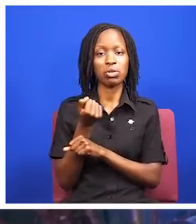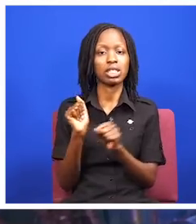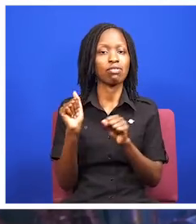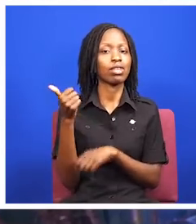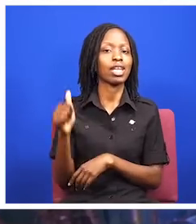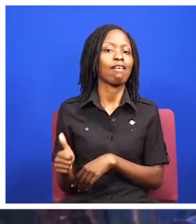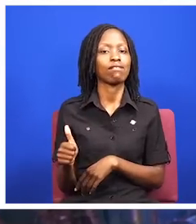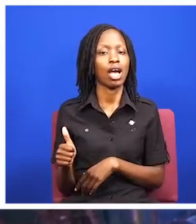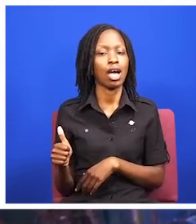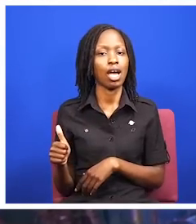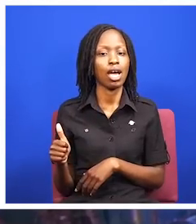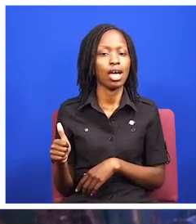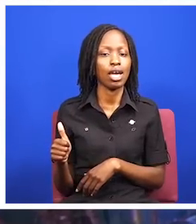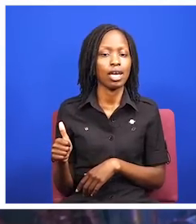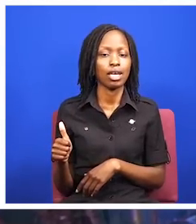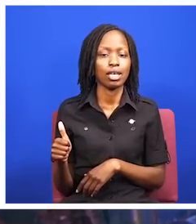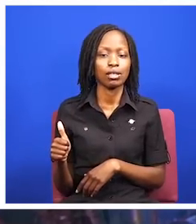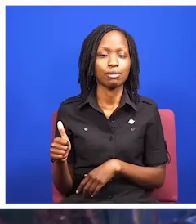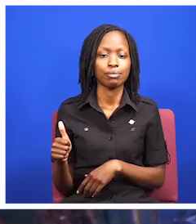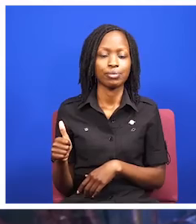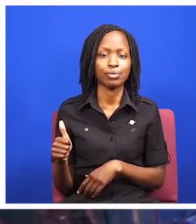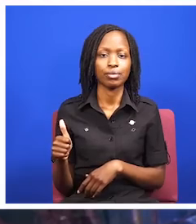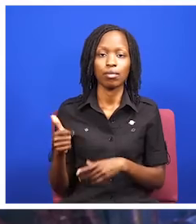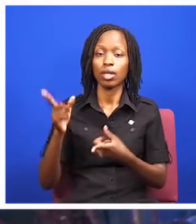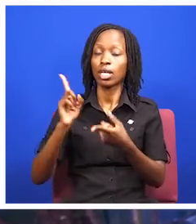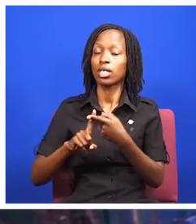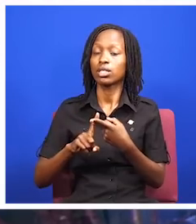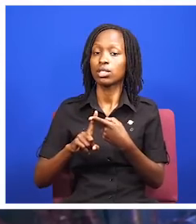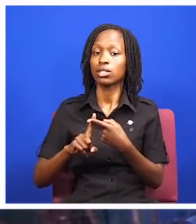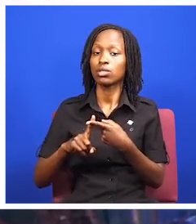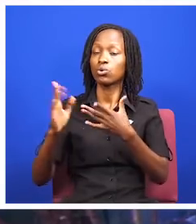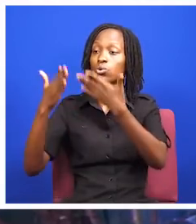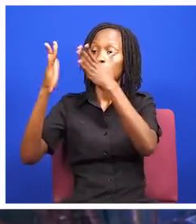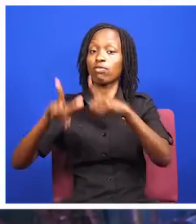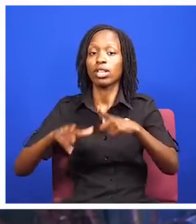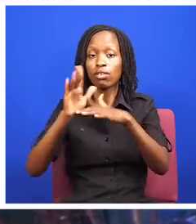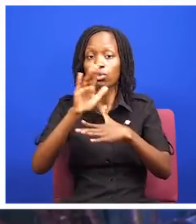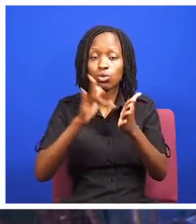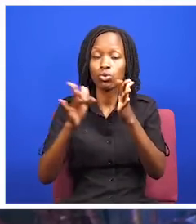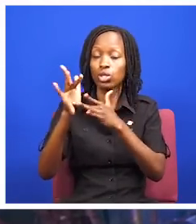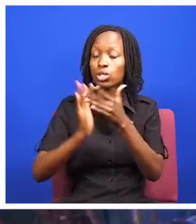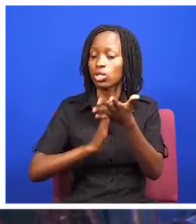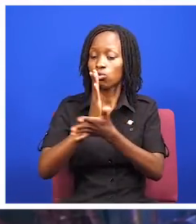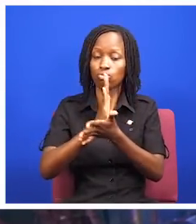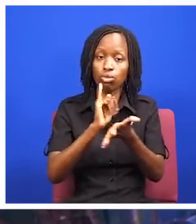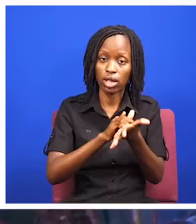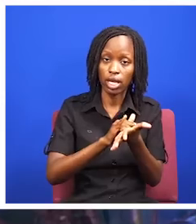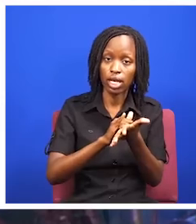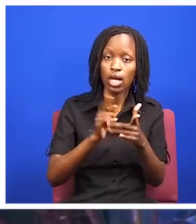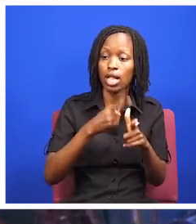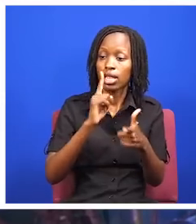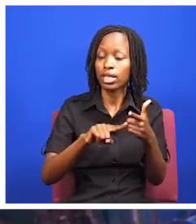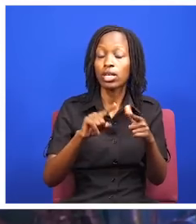your life to God or to Jesus, is to give your life to Jesus. By so doing,